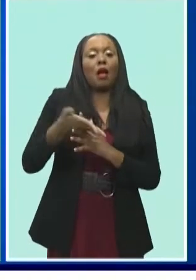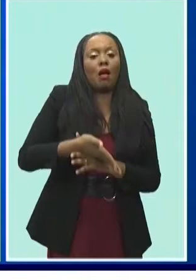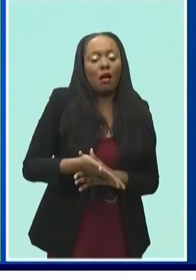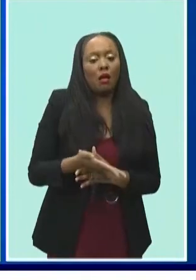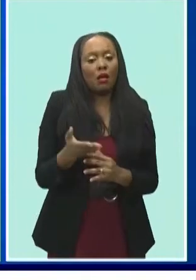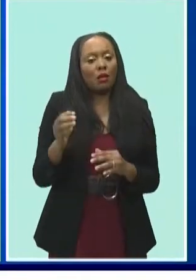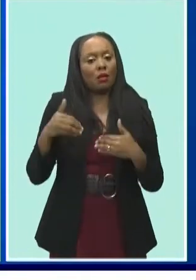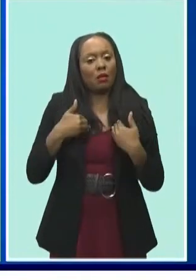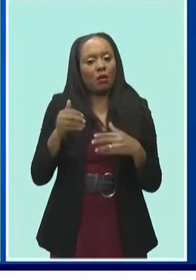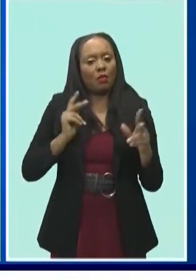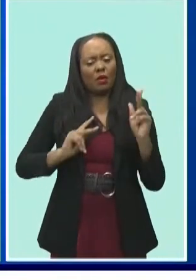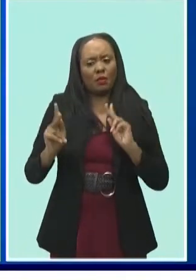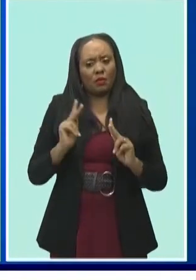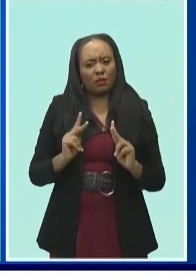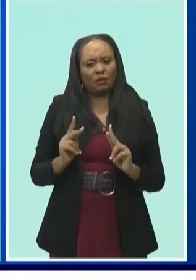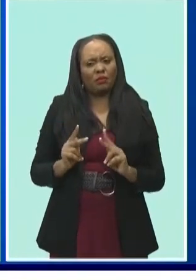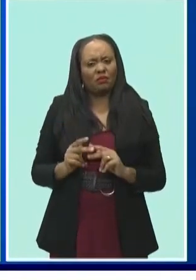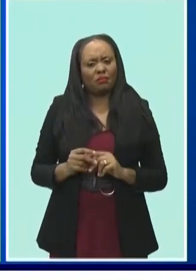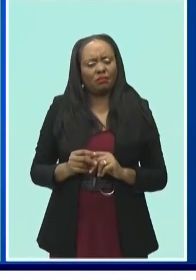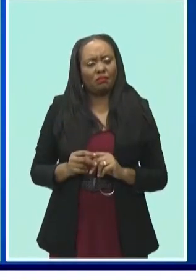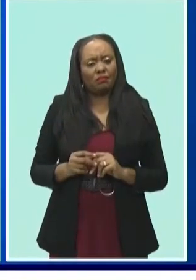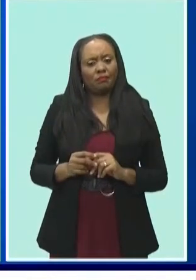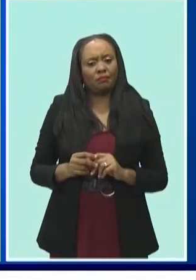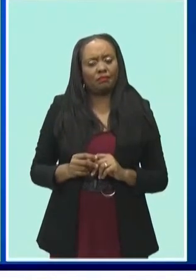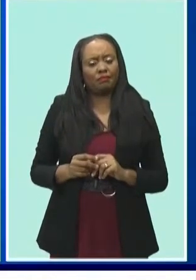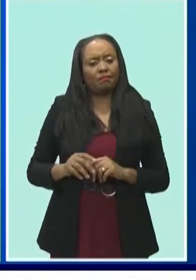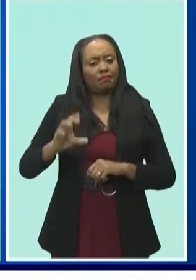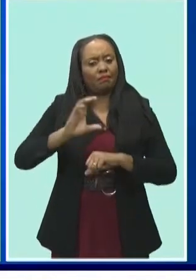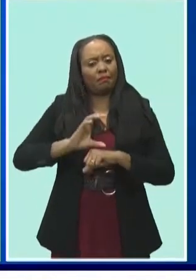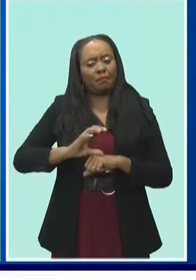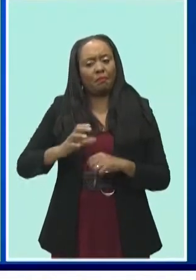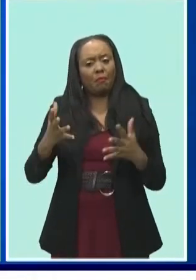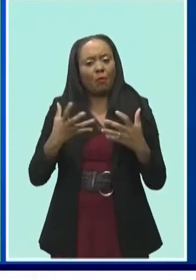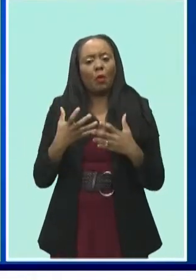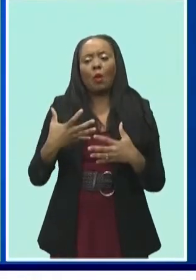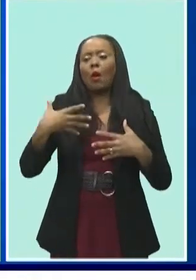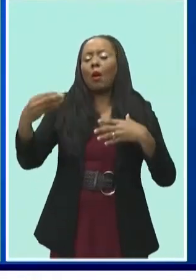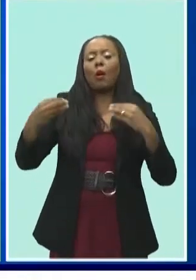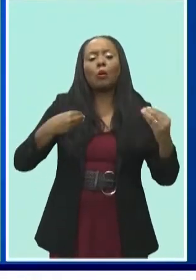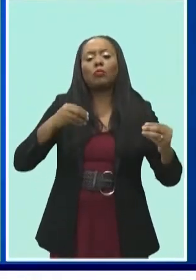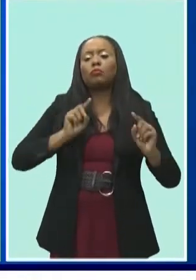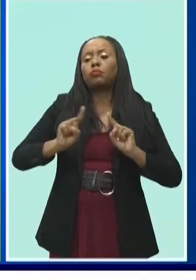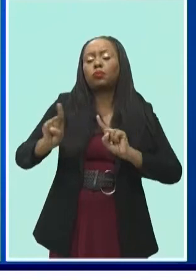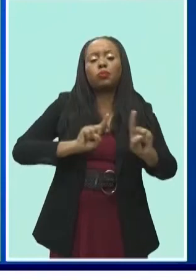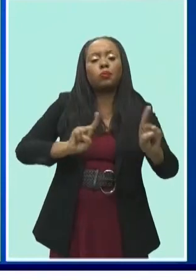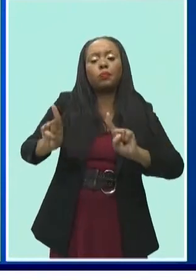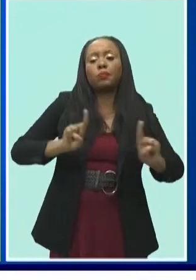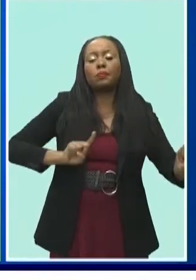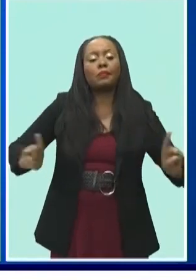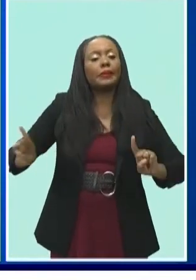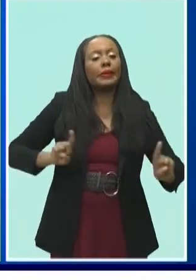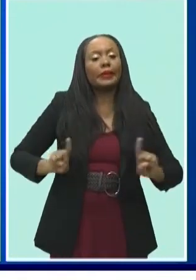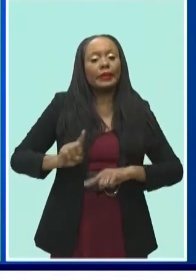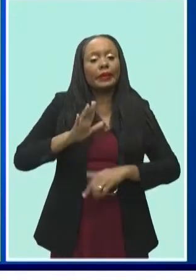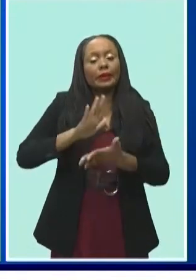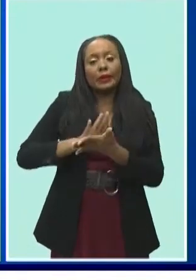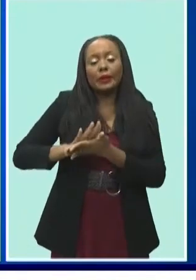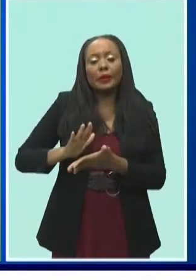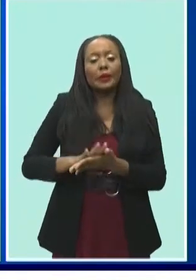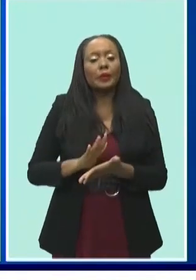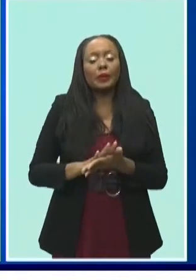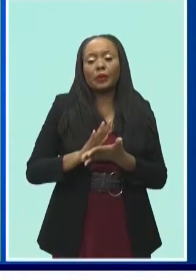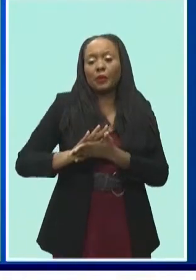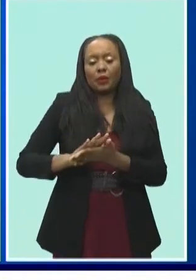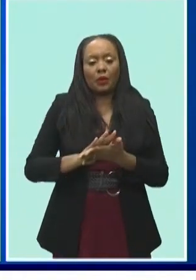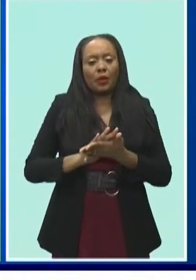lives of our young people. The church will intervene in going into the schools and identifying or being told